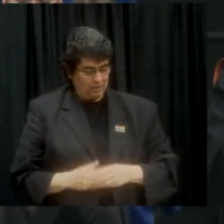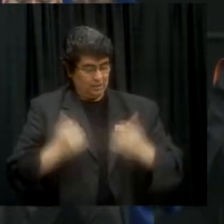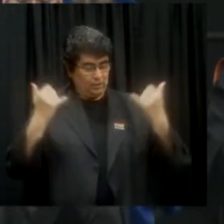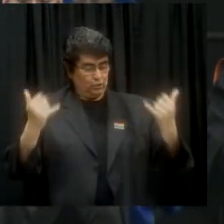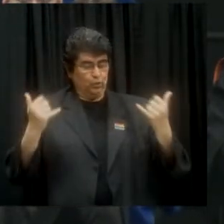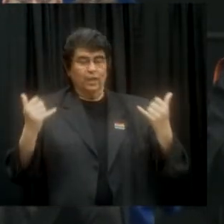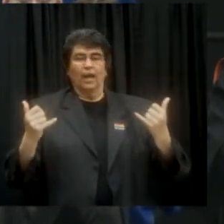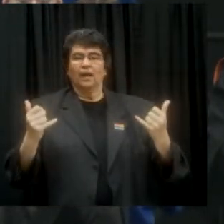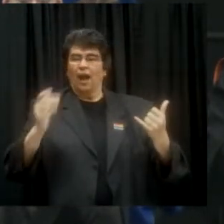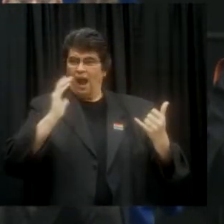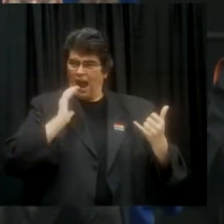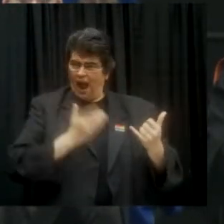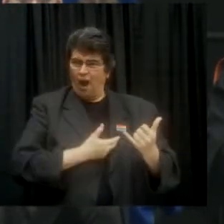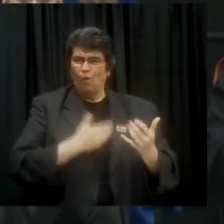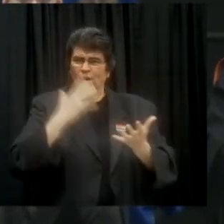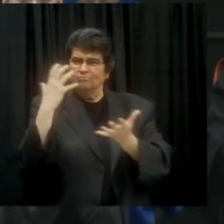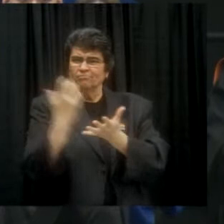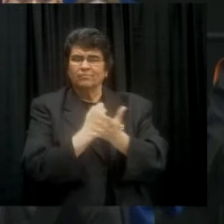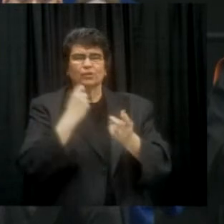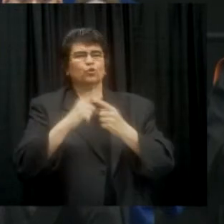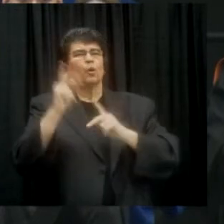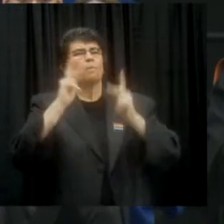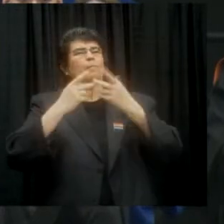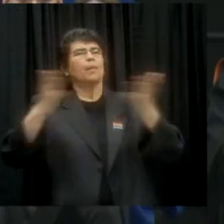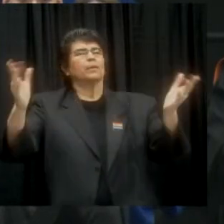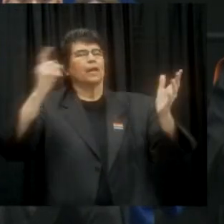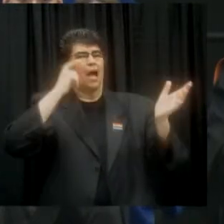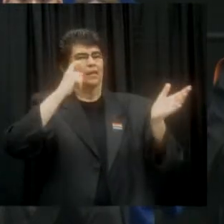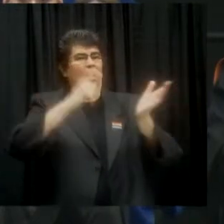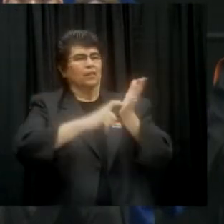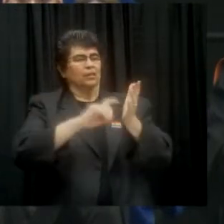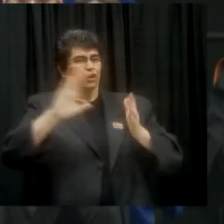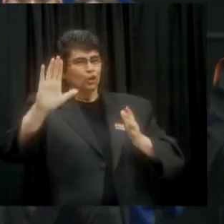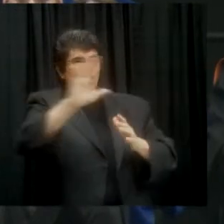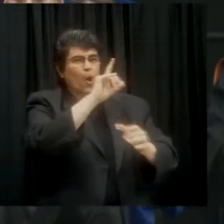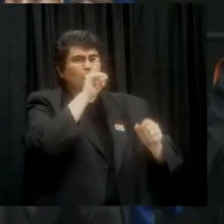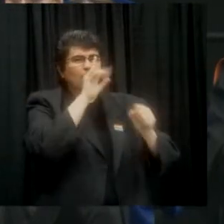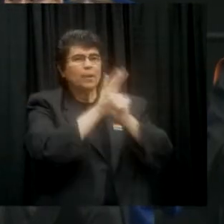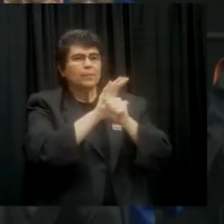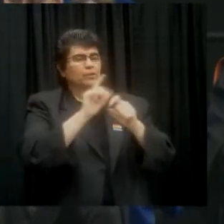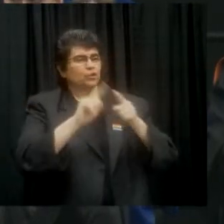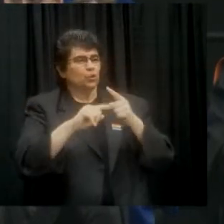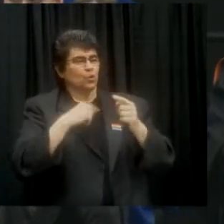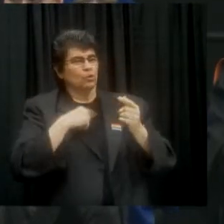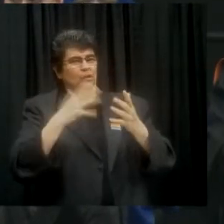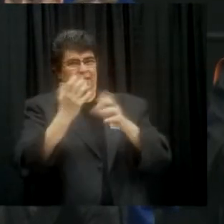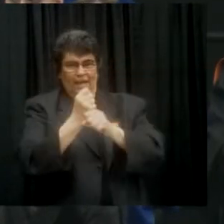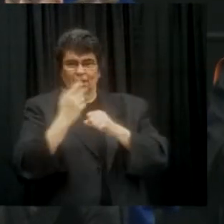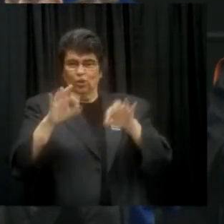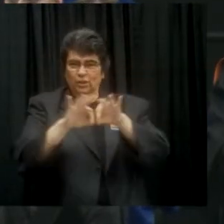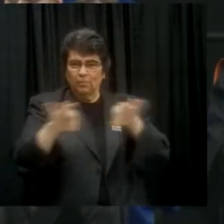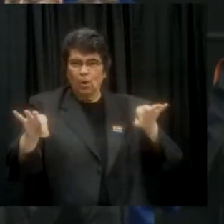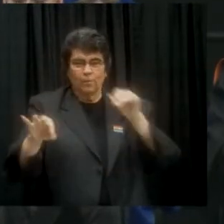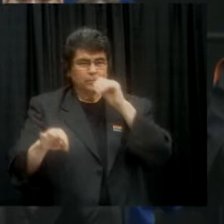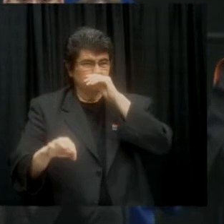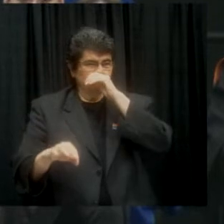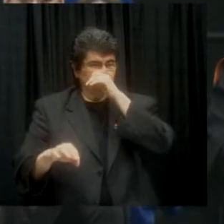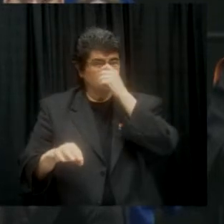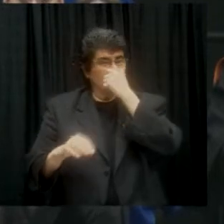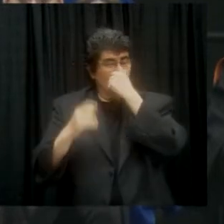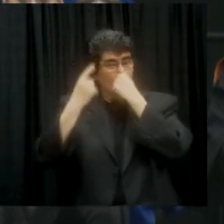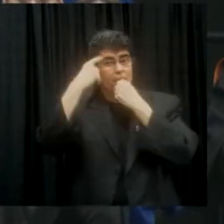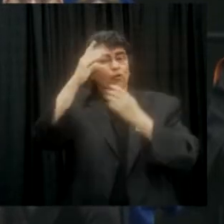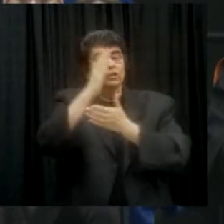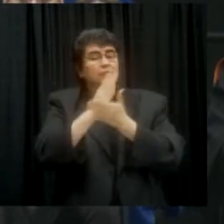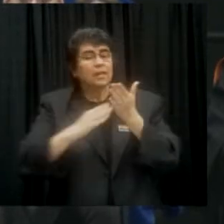Today, it is our opportunity to publicly acknowledge your commitment to earning your high school diploma. For